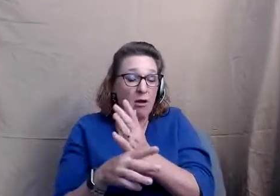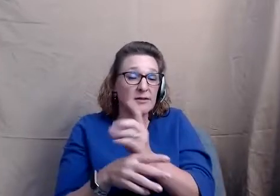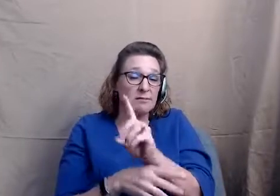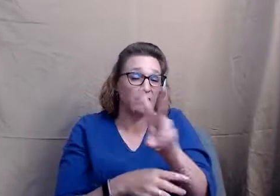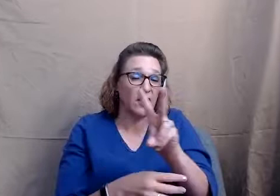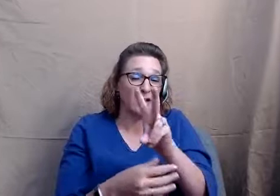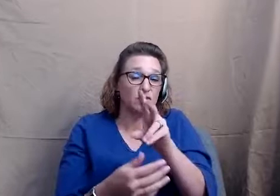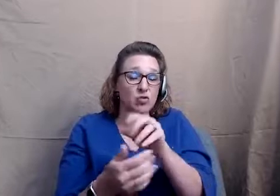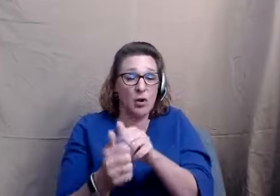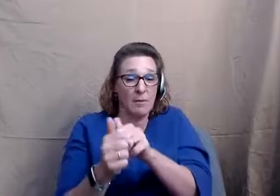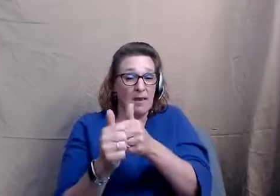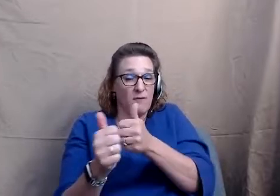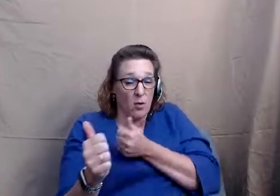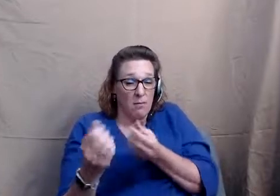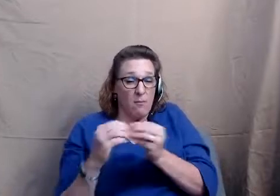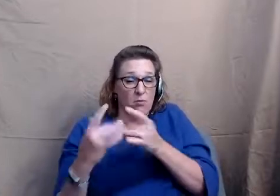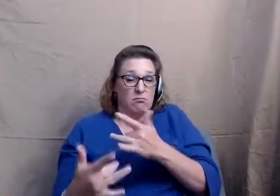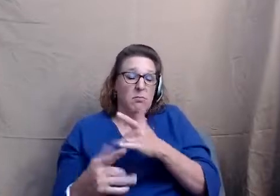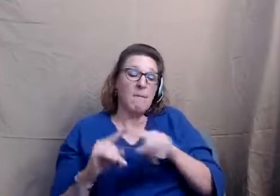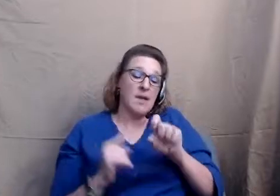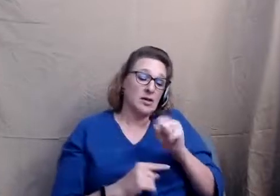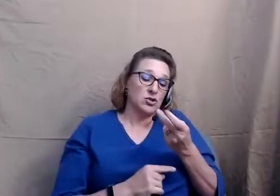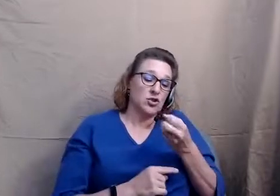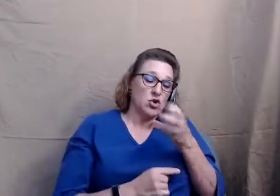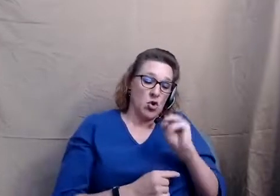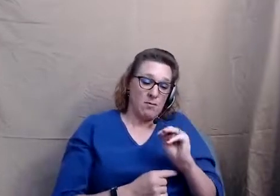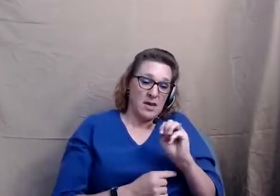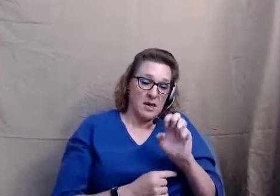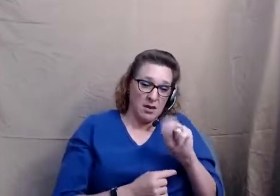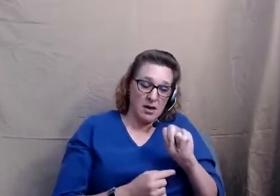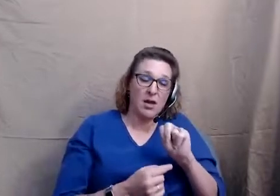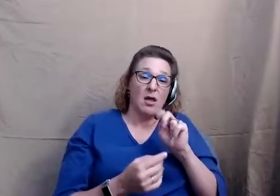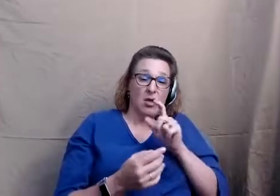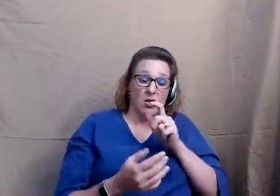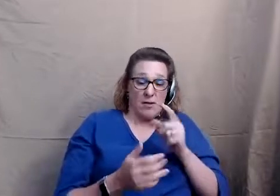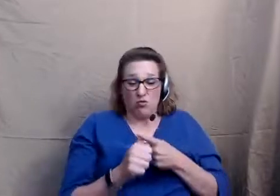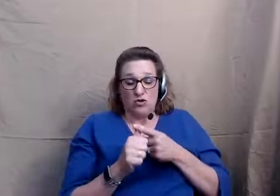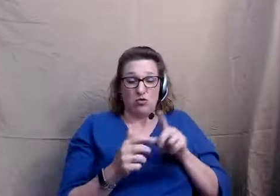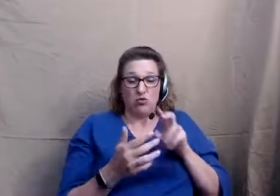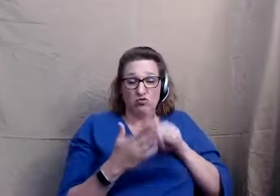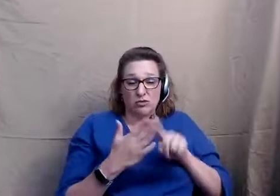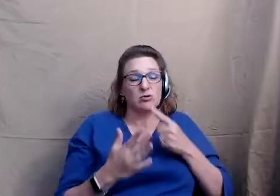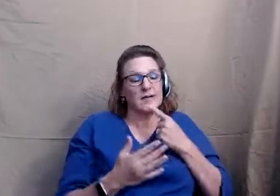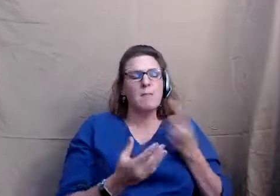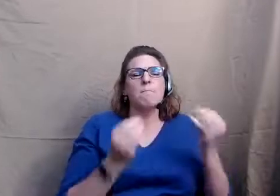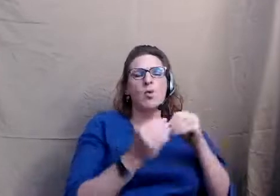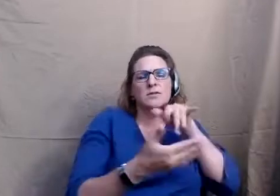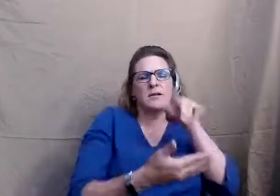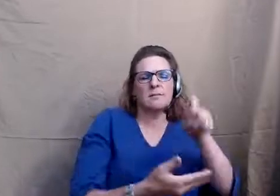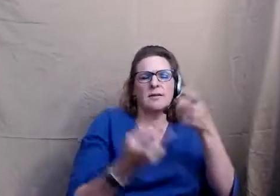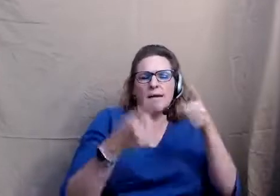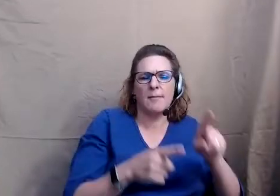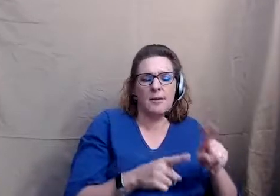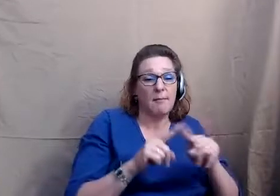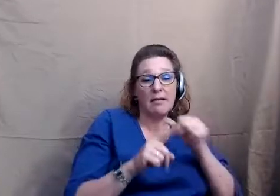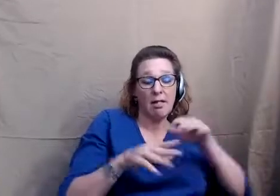Sherman warned at the time that those studies needed to be replicated before any policy conclusions could be drawn. The